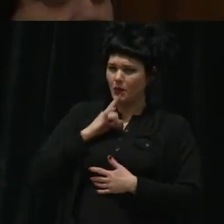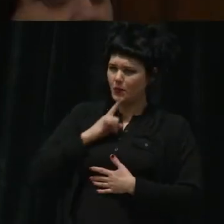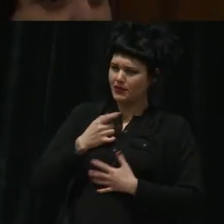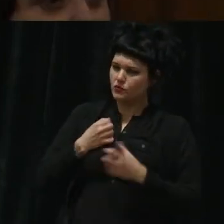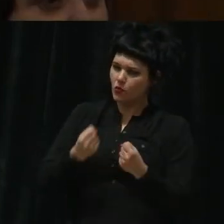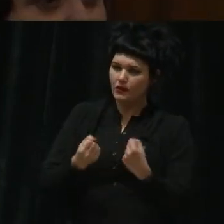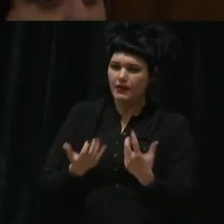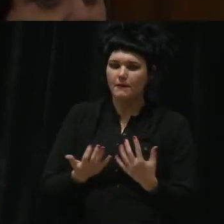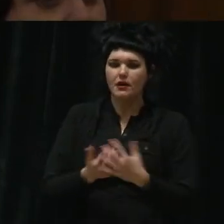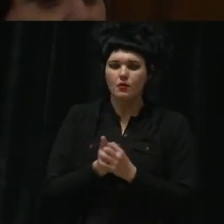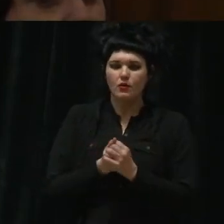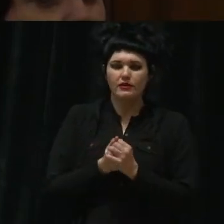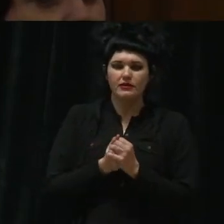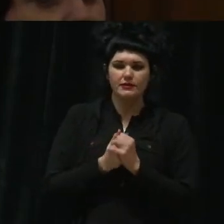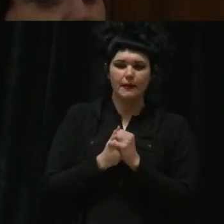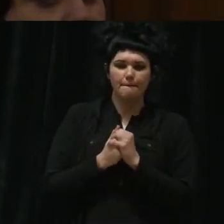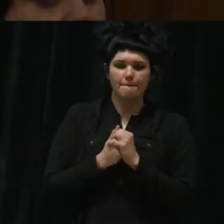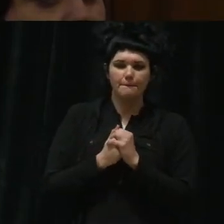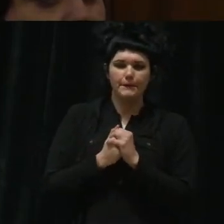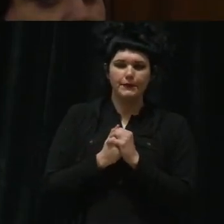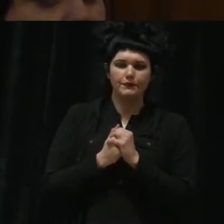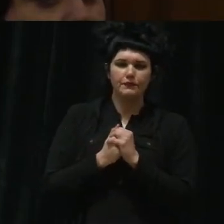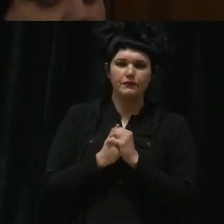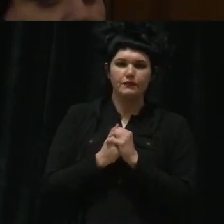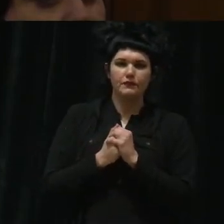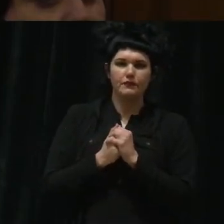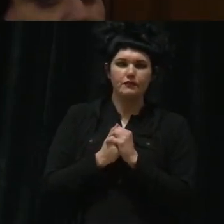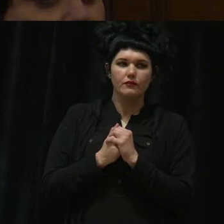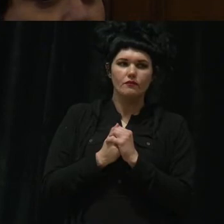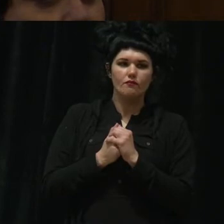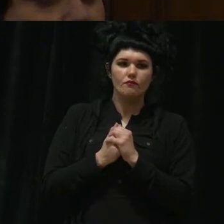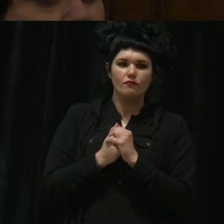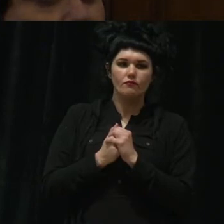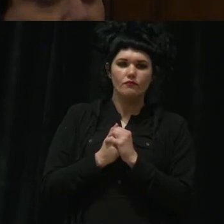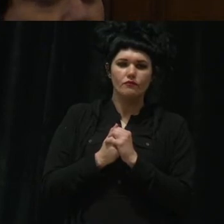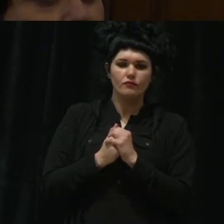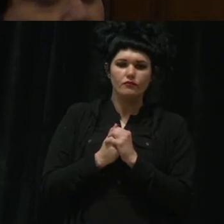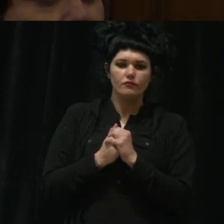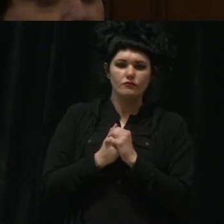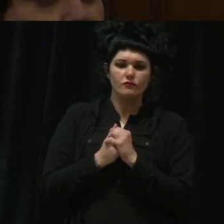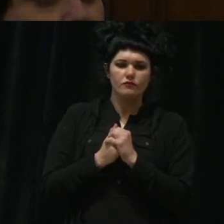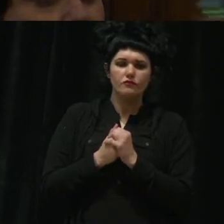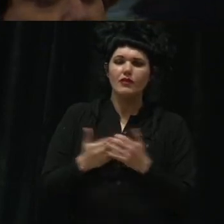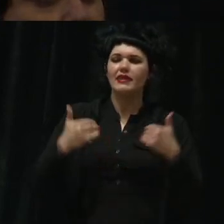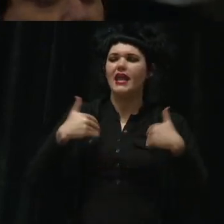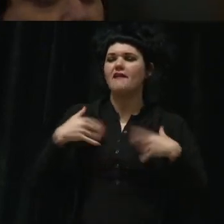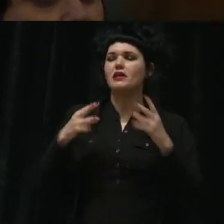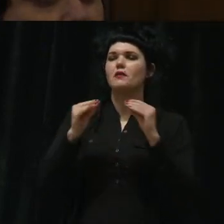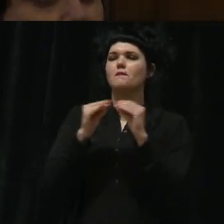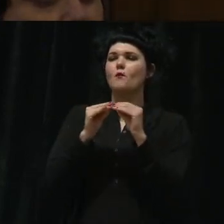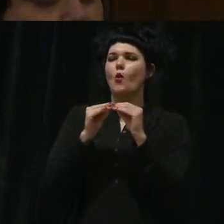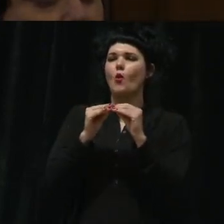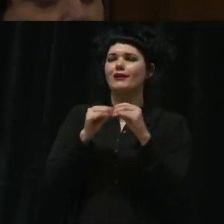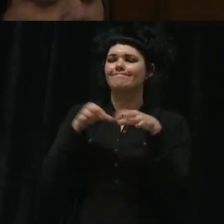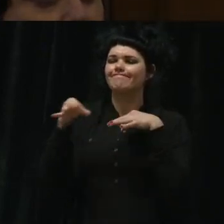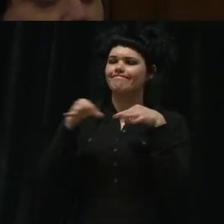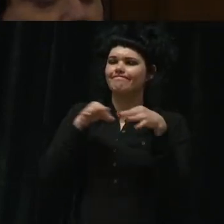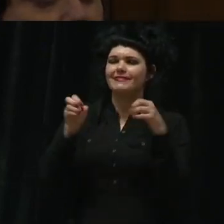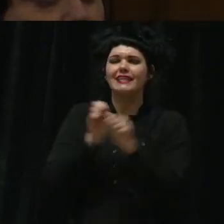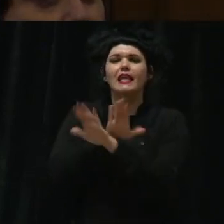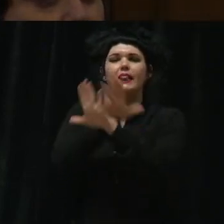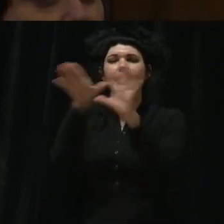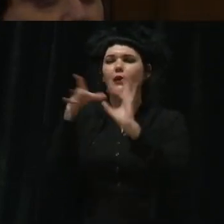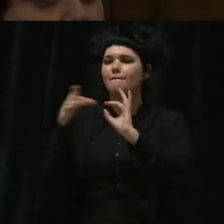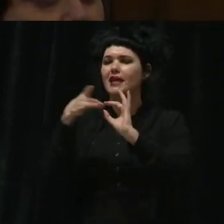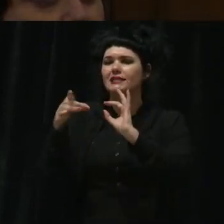strongly about was having there be more clear messaging for students about